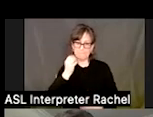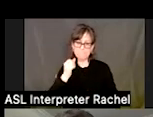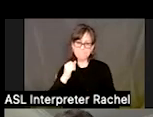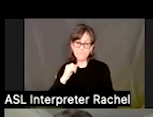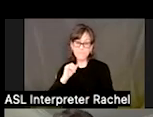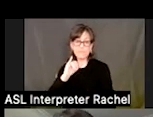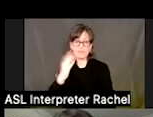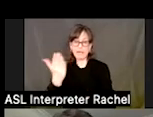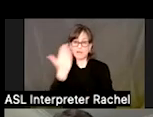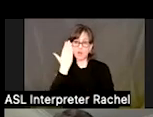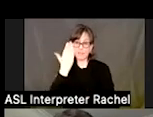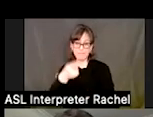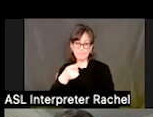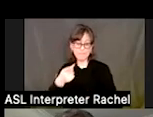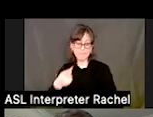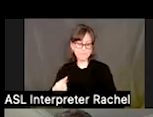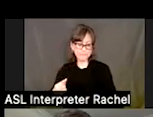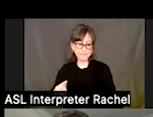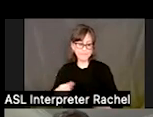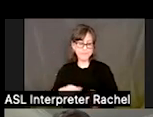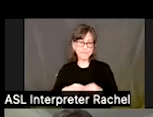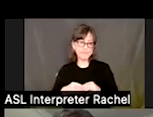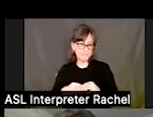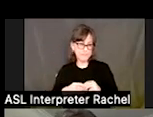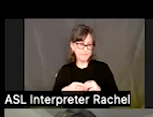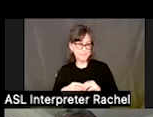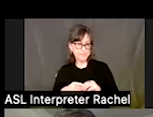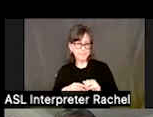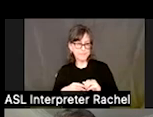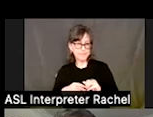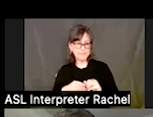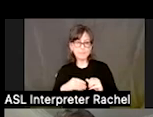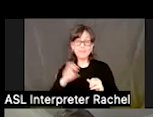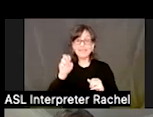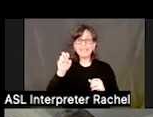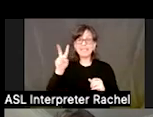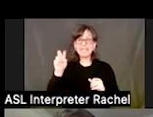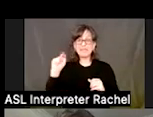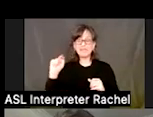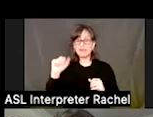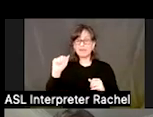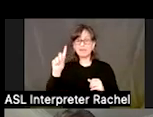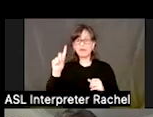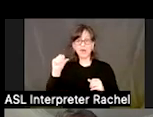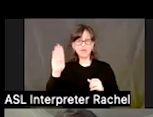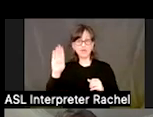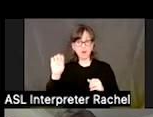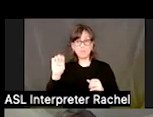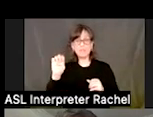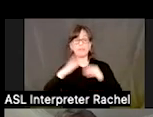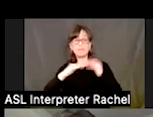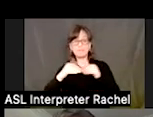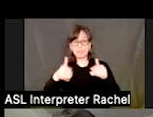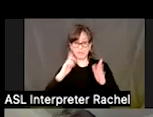That's a close-up. Next slide, please. So even Adobe buildings were not immune to this quake. So this is the